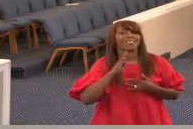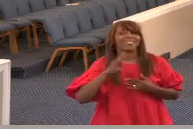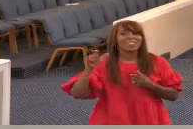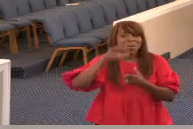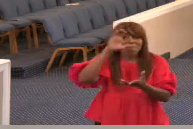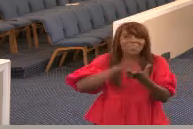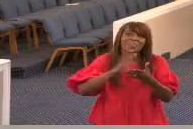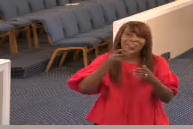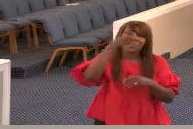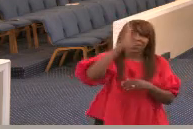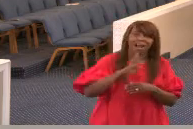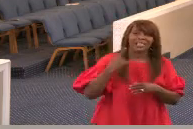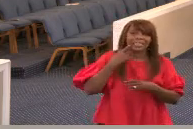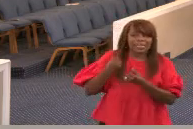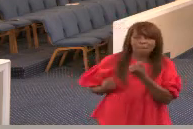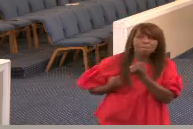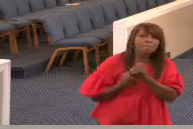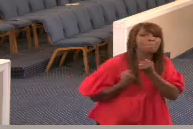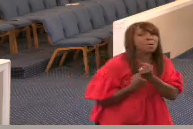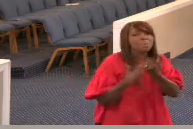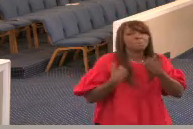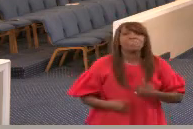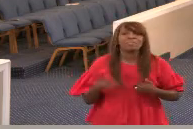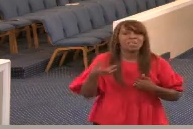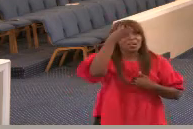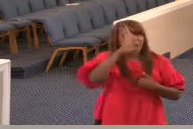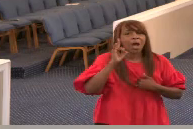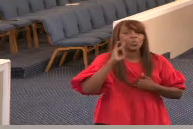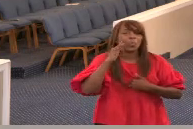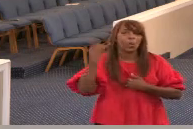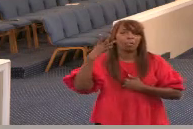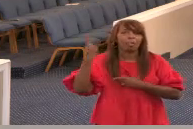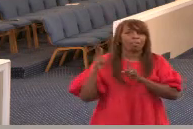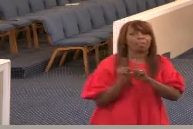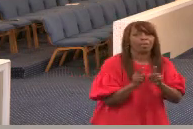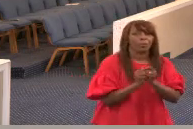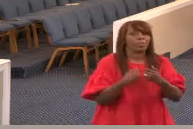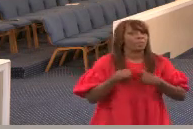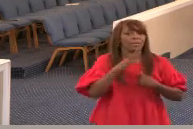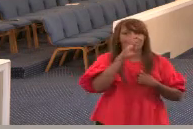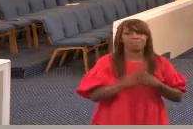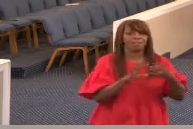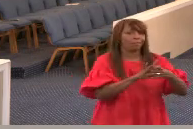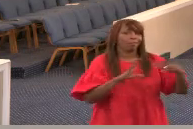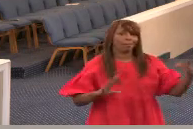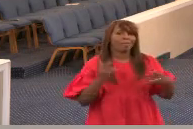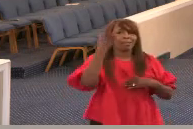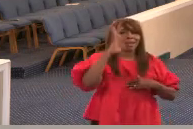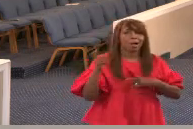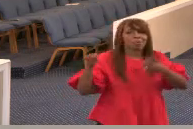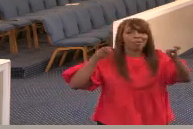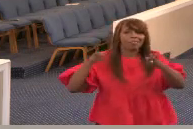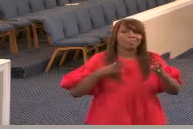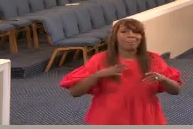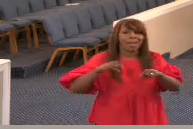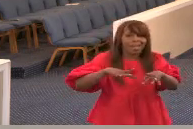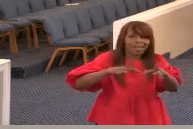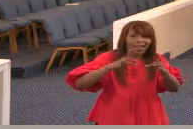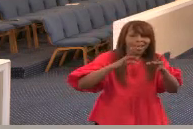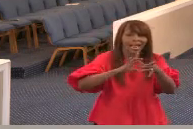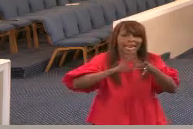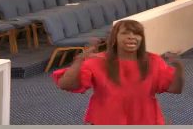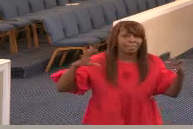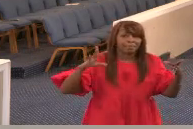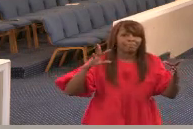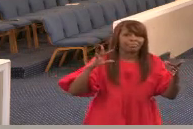believe God's got my back. I believe God will fight my battles. I believe God will handle my enemies. I believe God